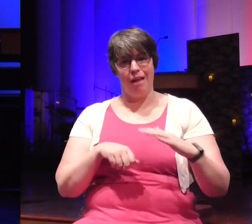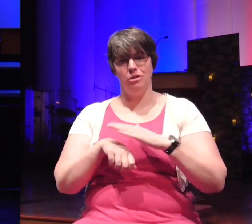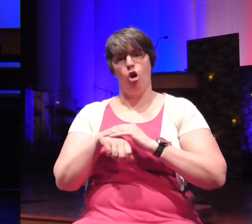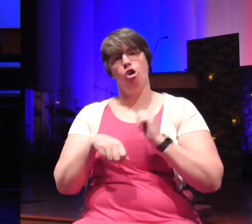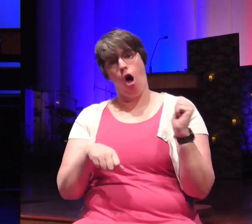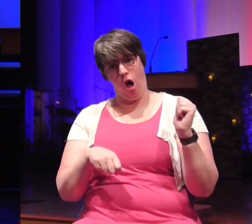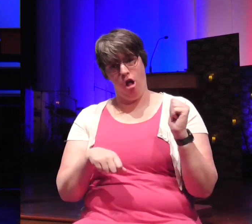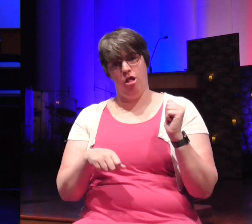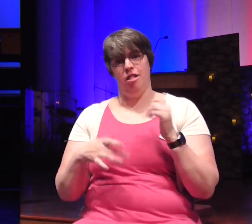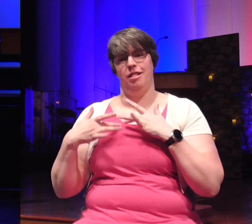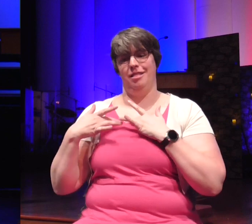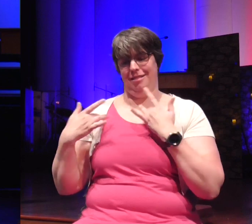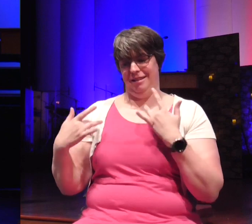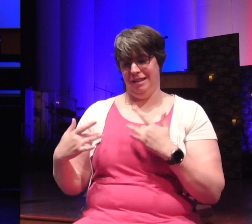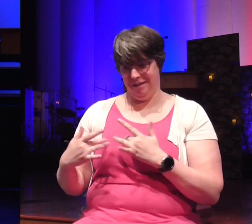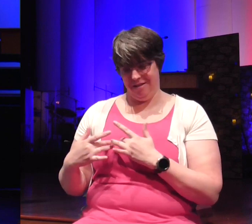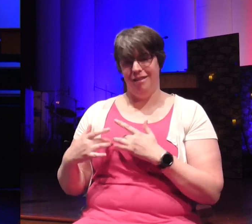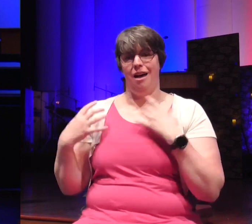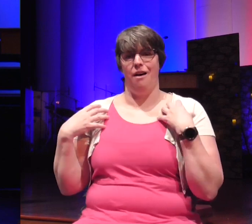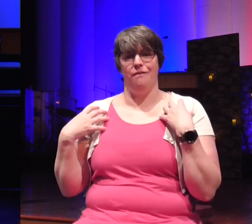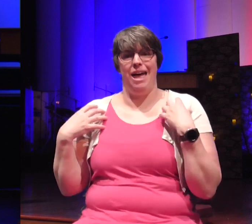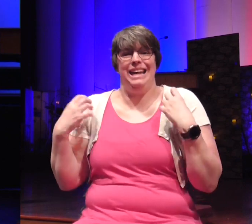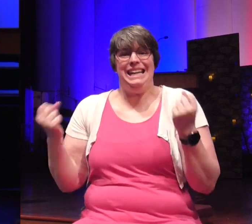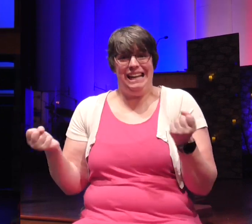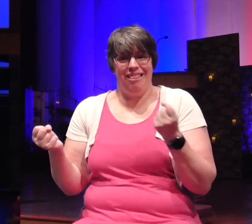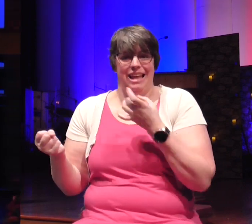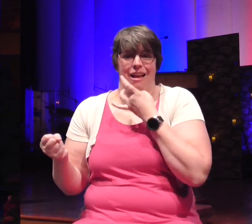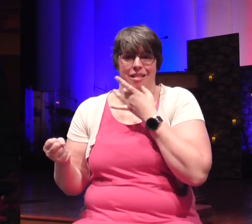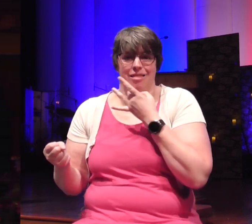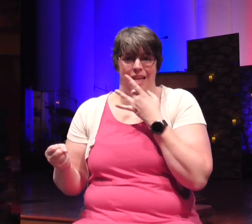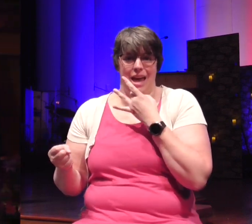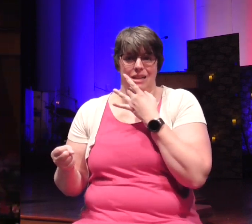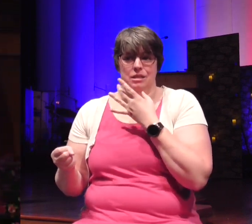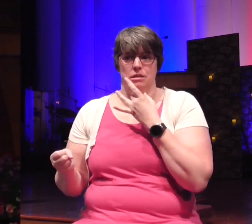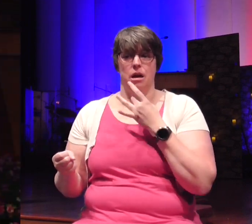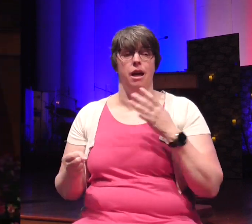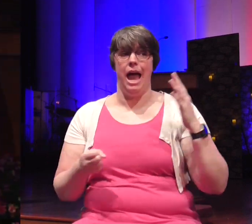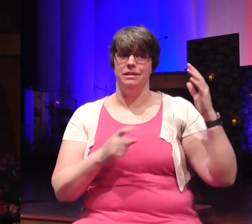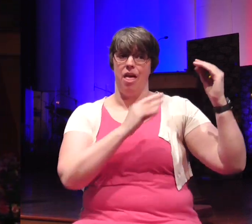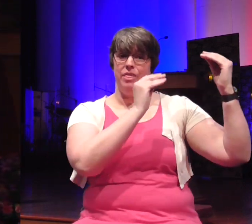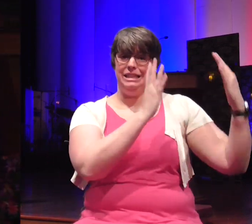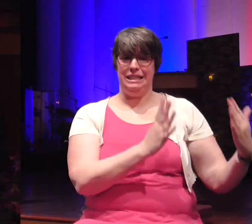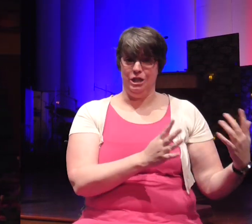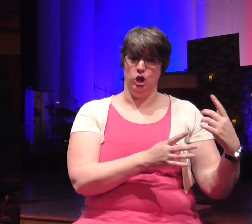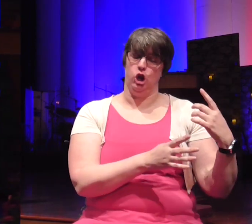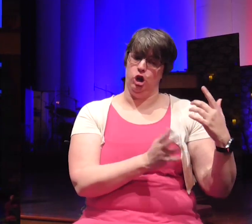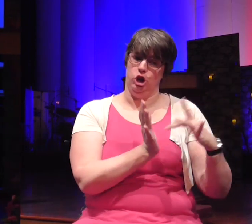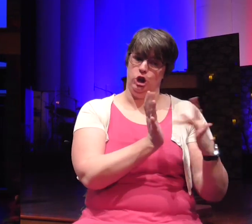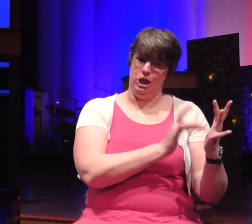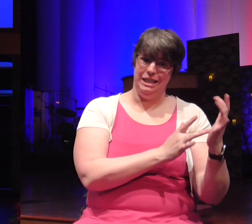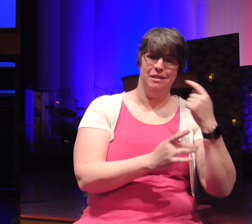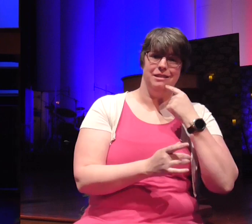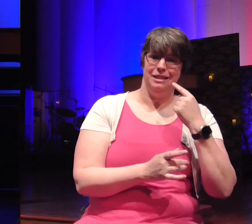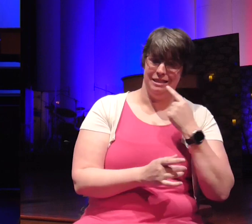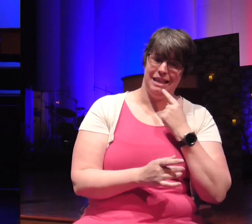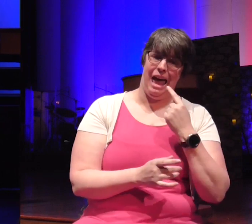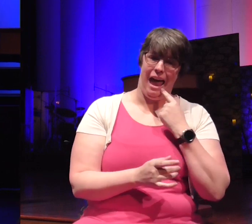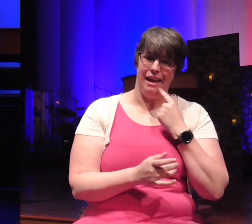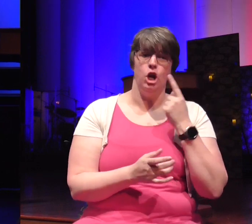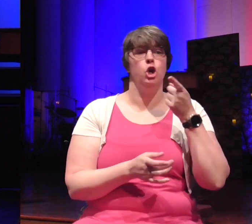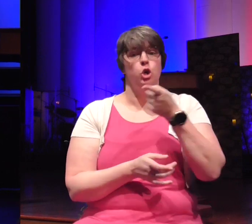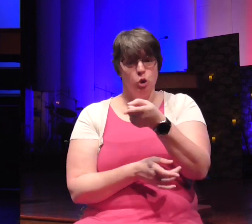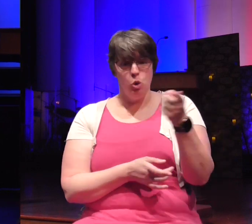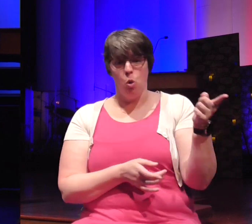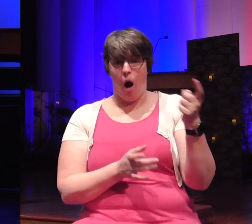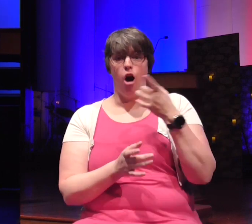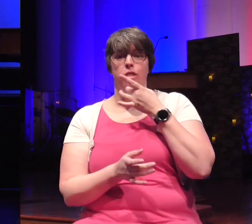light. The great teacher said, hey, you are the light of the world. Let your light shine. He said,